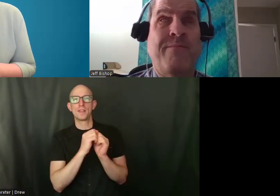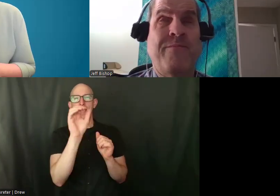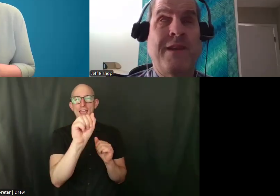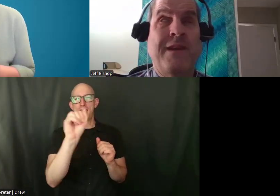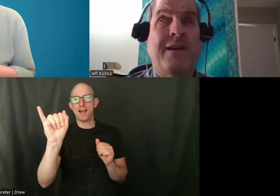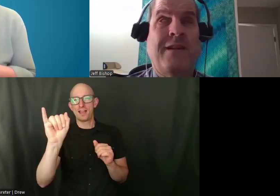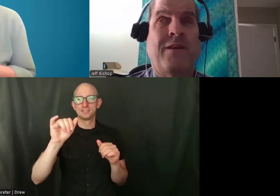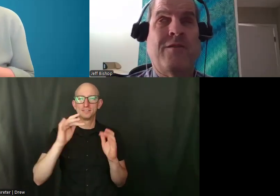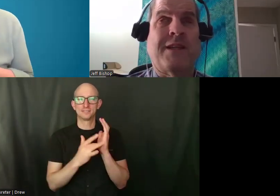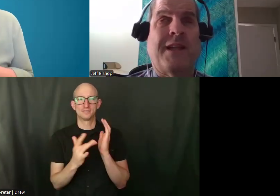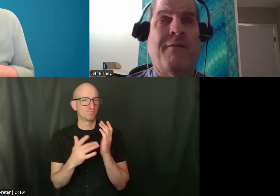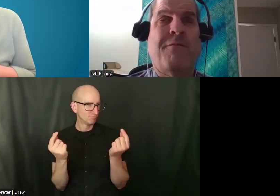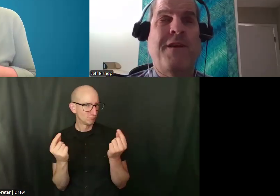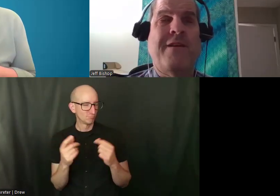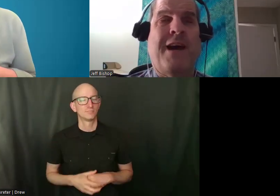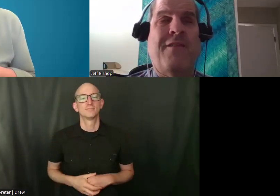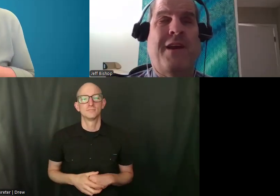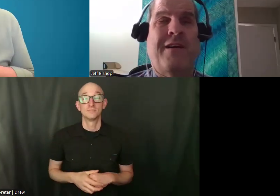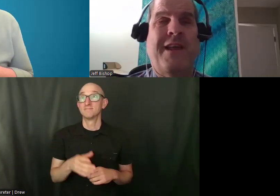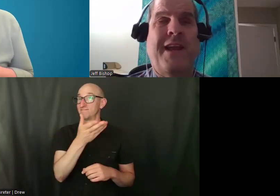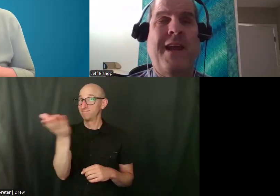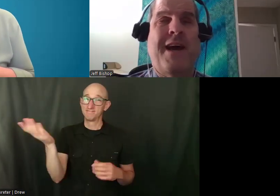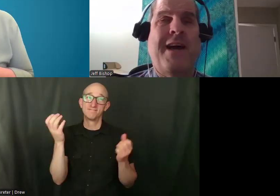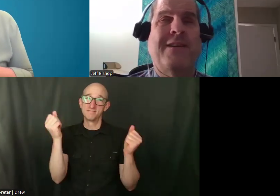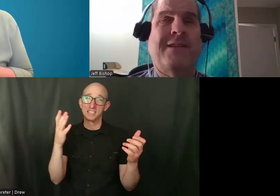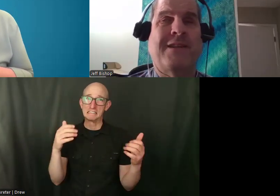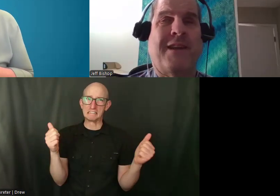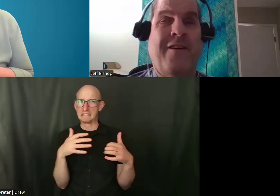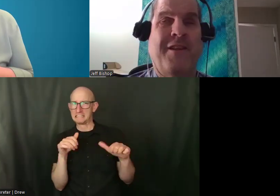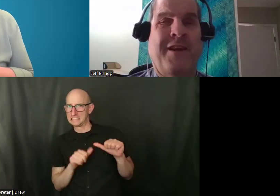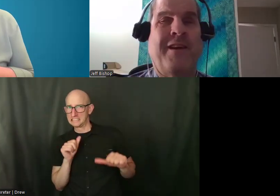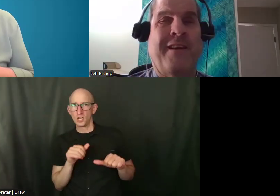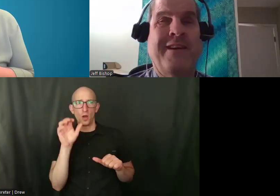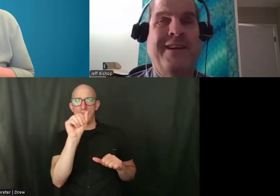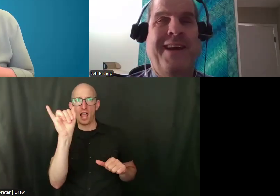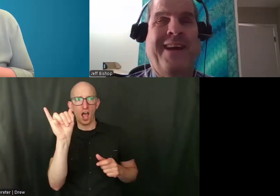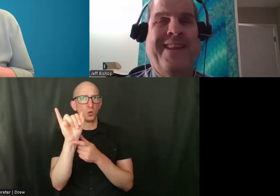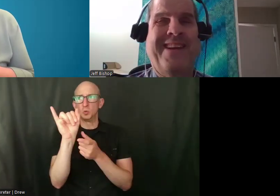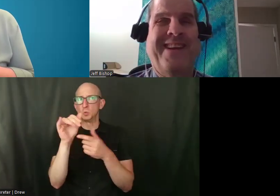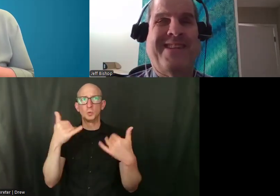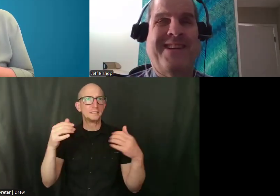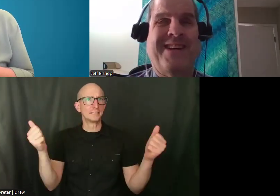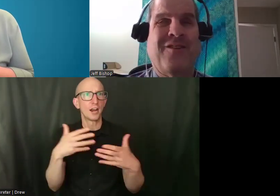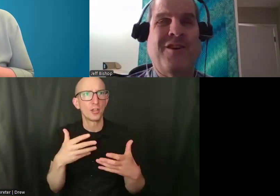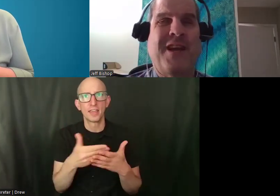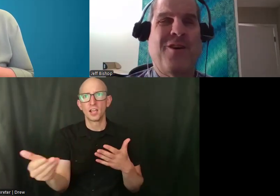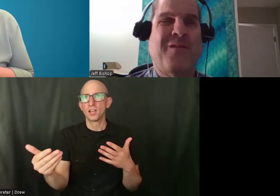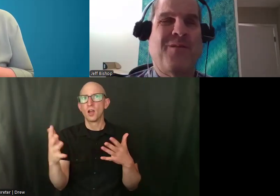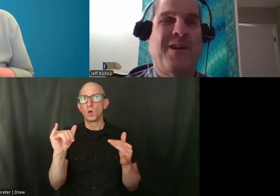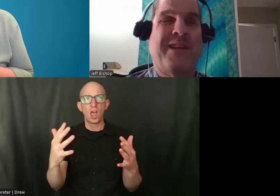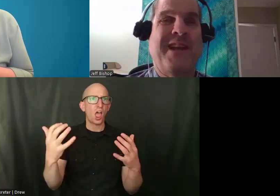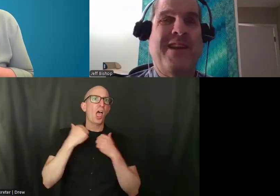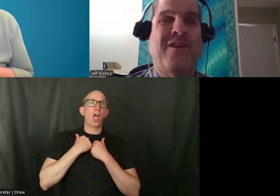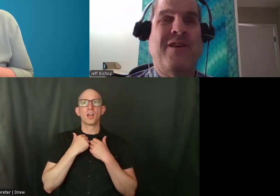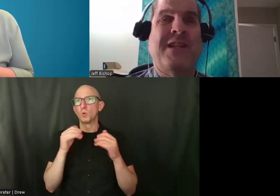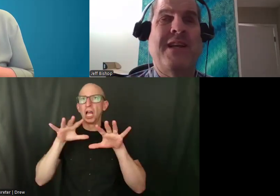technology. There's a lot of fear out there that AI is this scary thing and that it's going to take over the